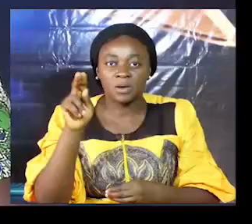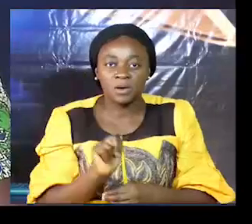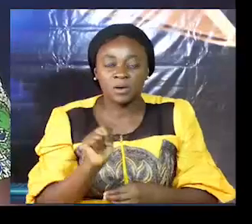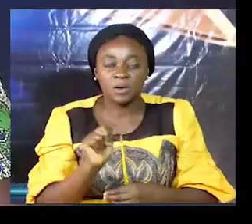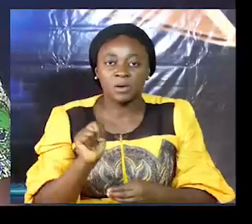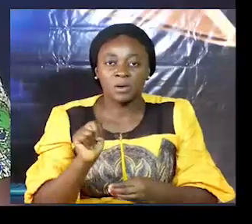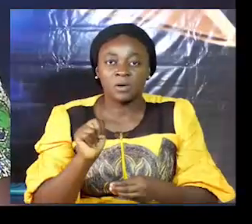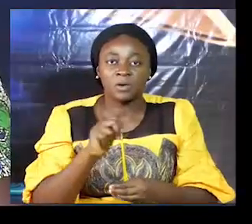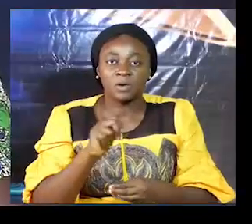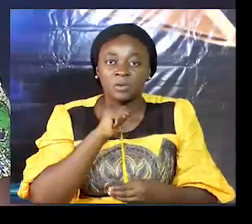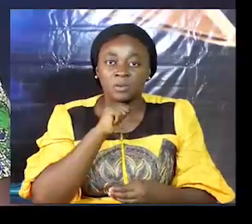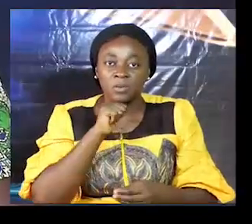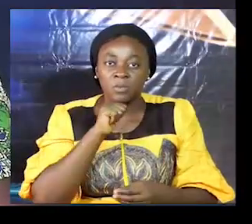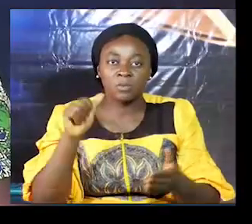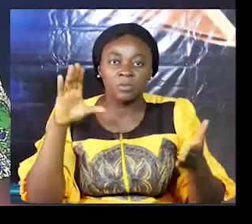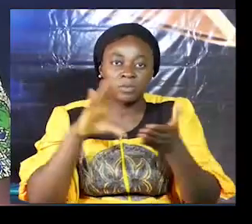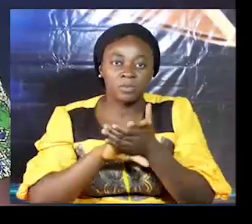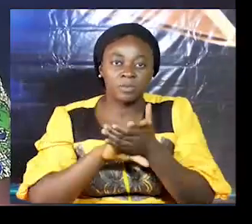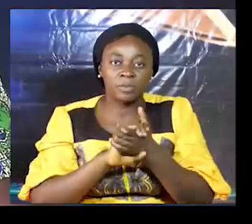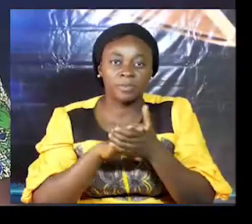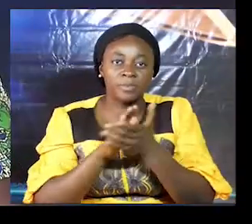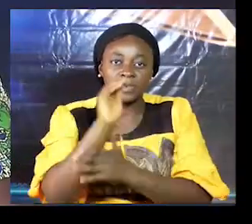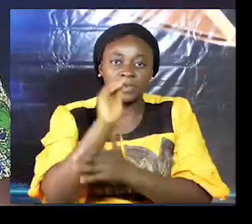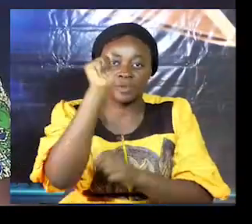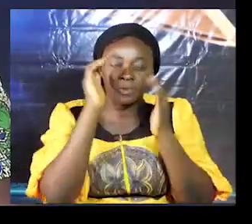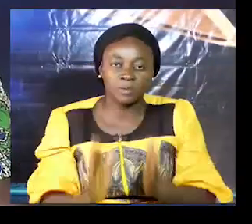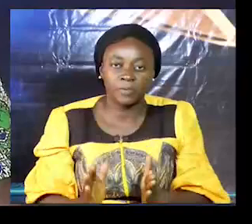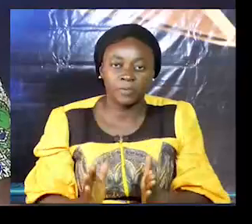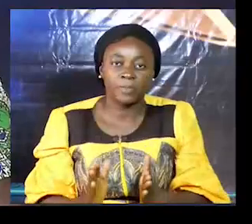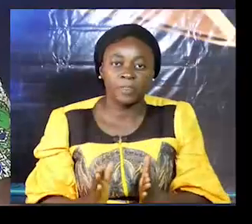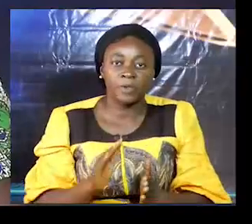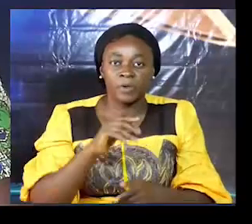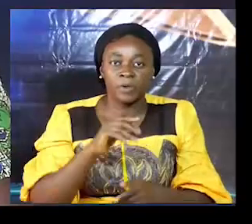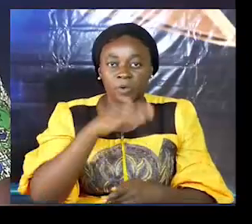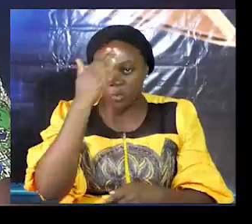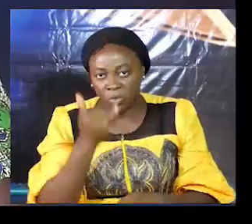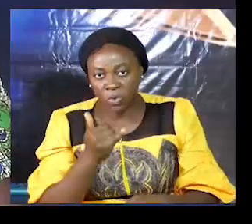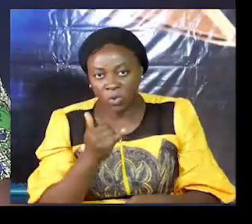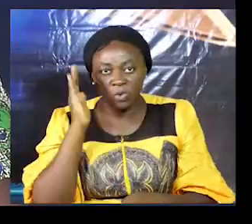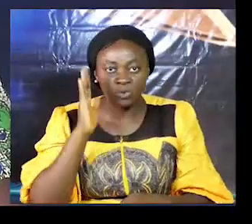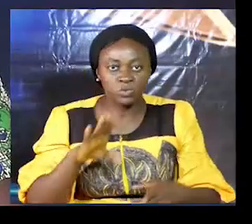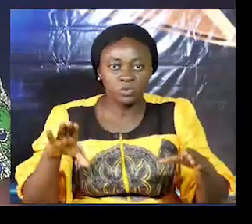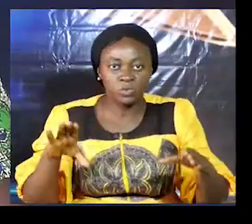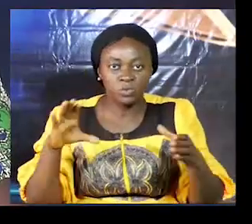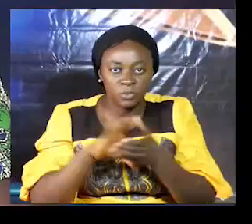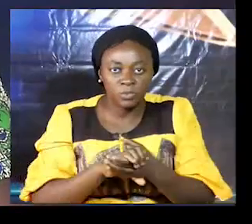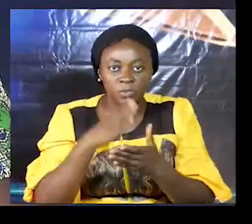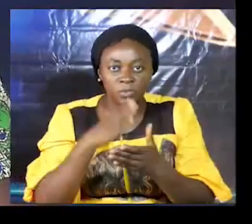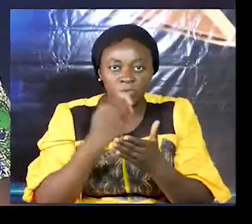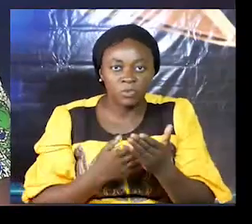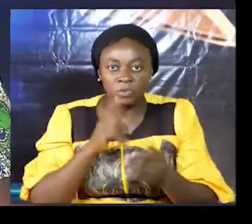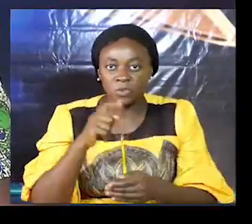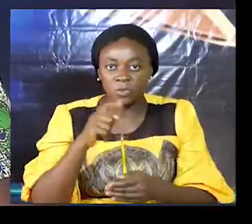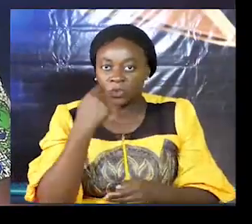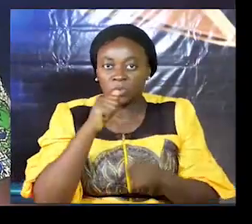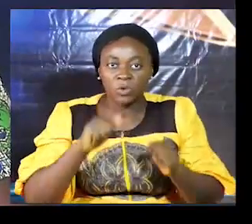to walk, the sheep will die. Why will you marry someone you cannot walk together with? Men that tried it in the Bible, we saw what became of